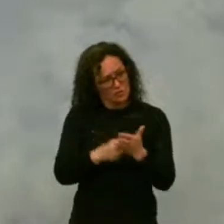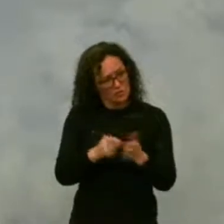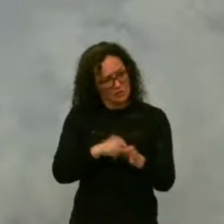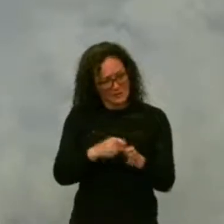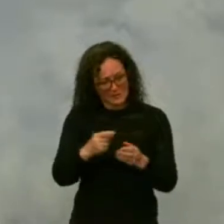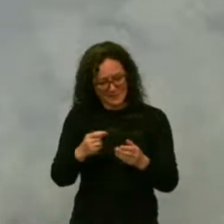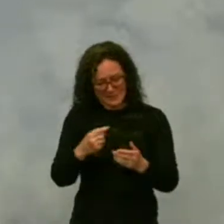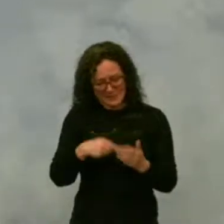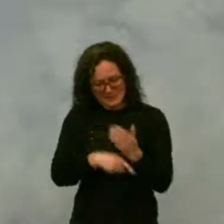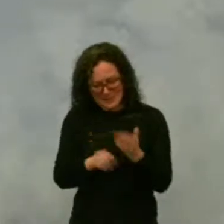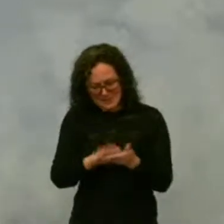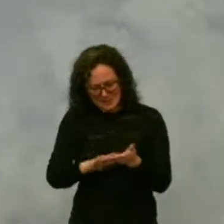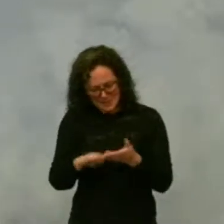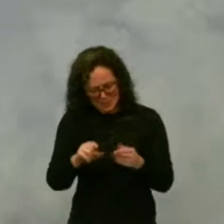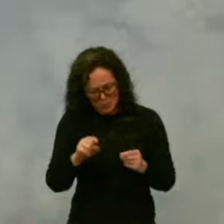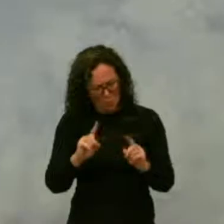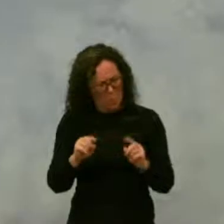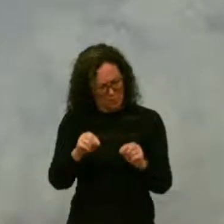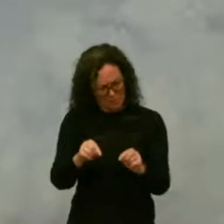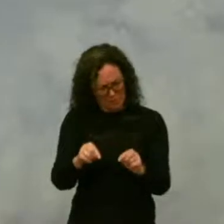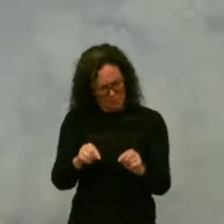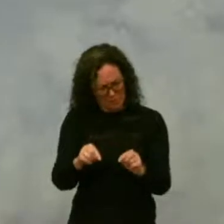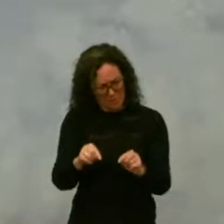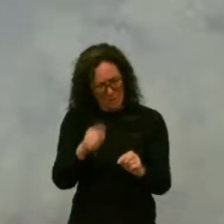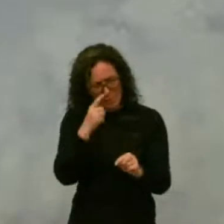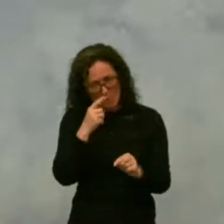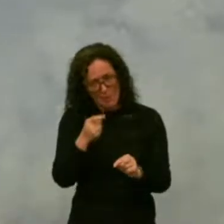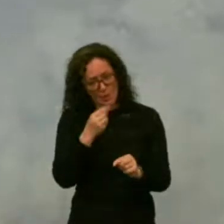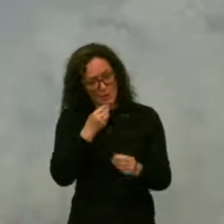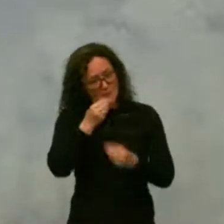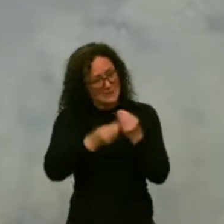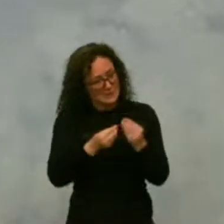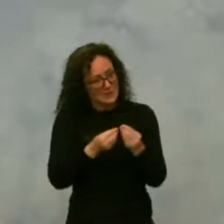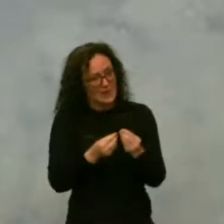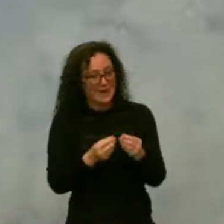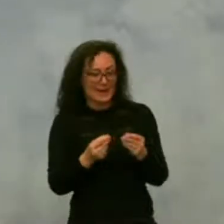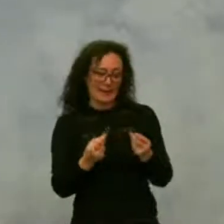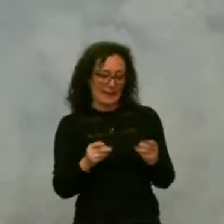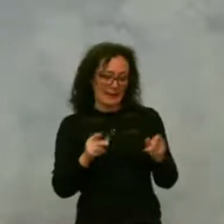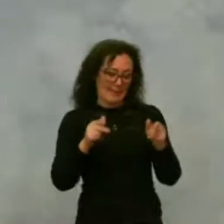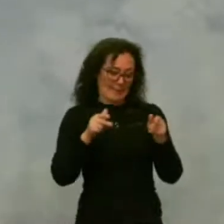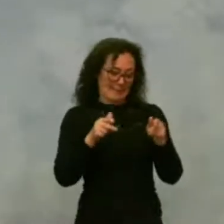debt type, if that would help inform members on an ongoing basis. Yep.